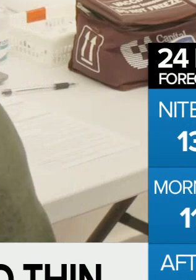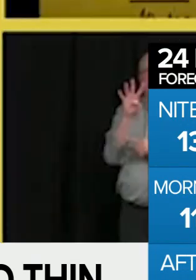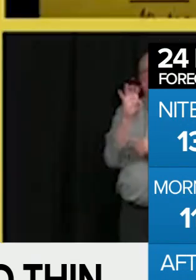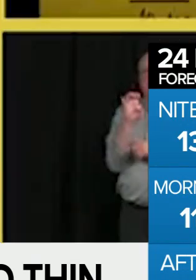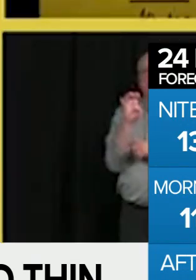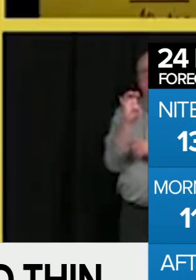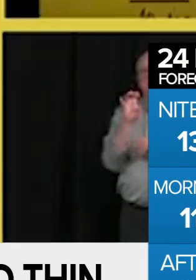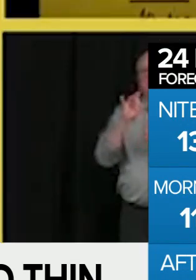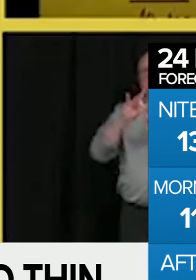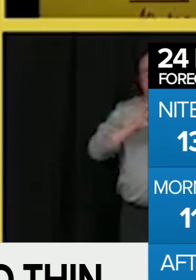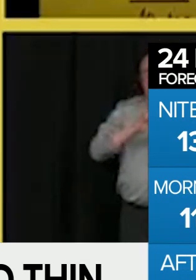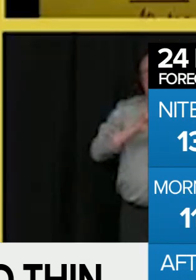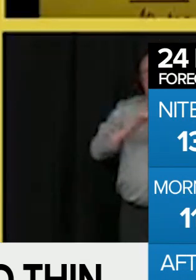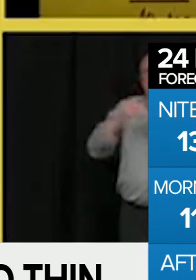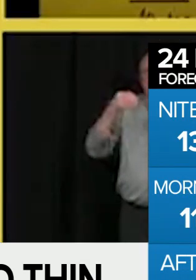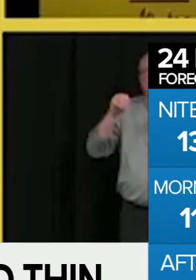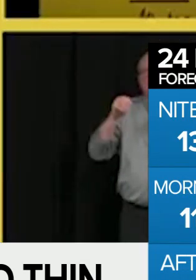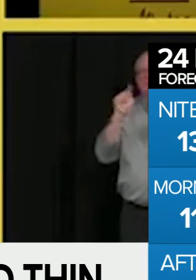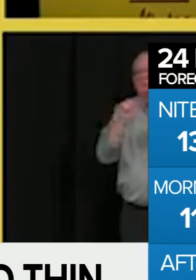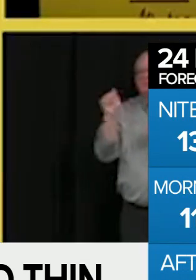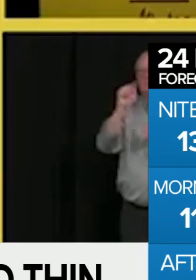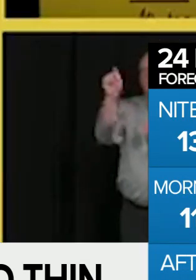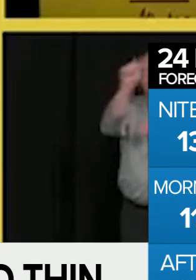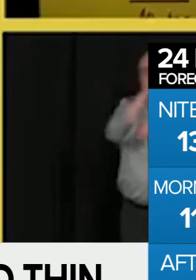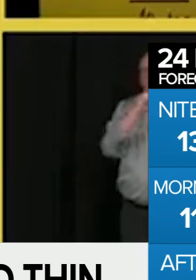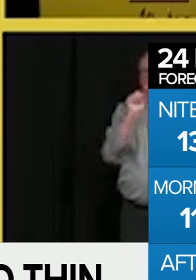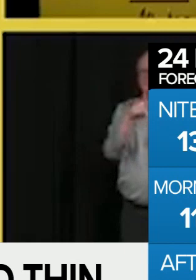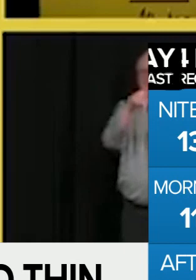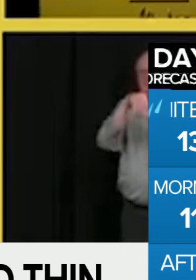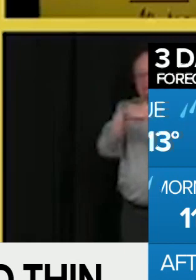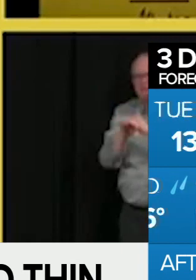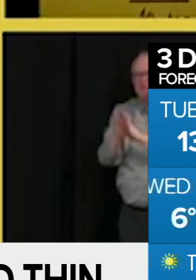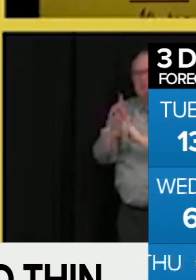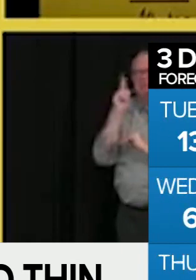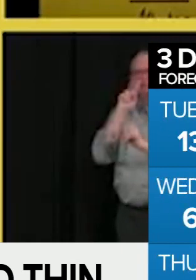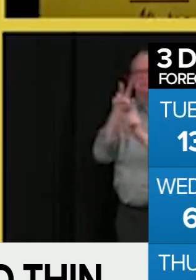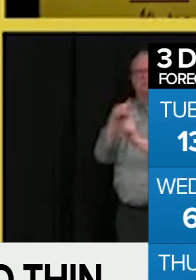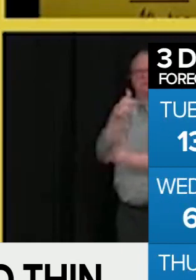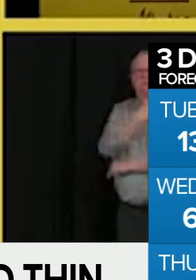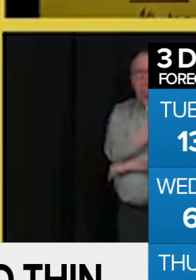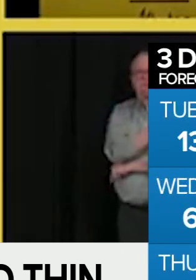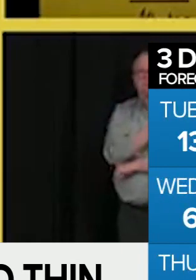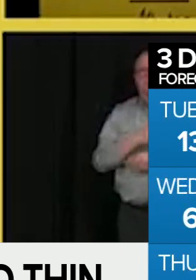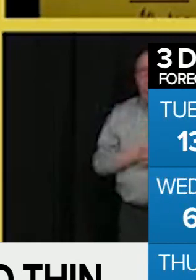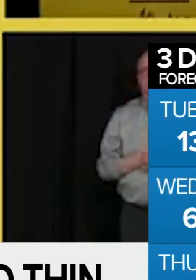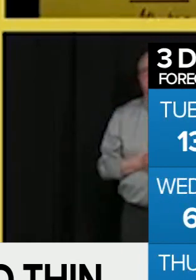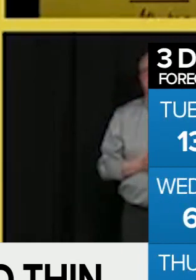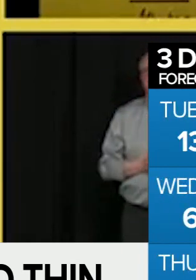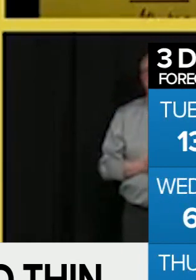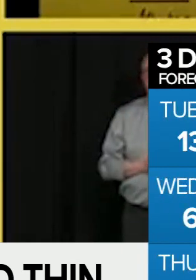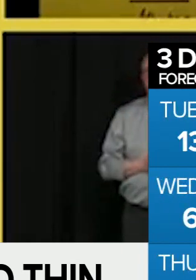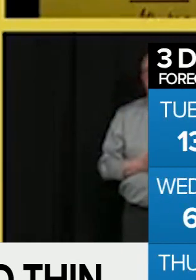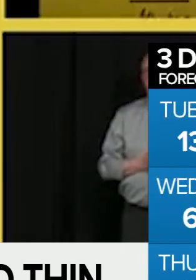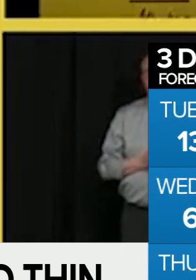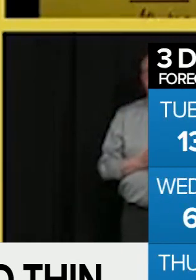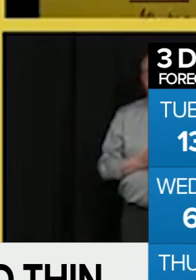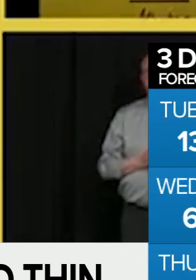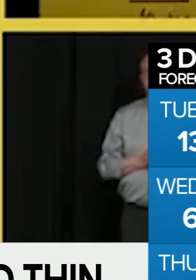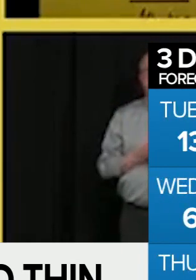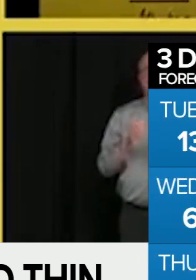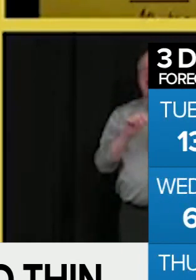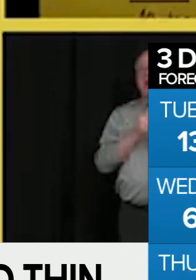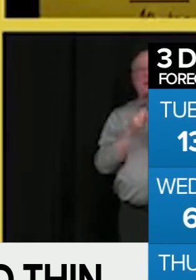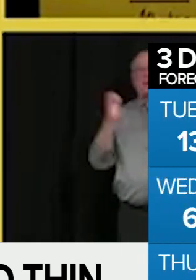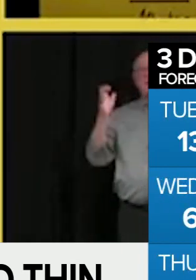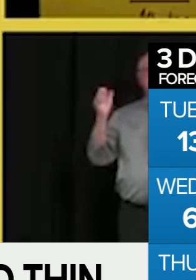As I mentioned before and continue to say, vaccines are our way to get back to normal. We've seen real-world